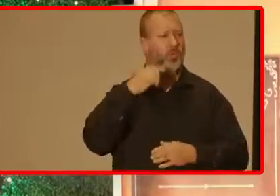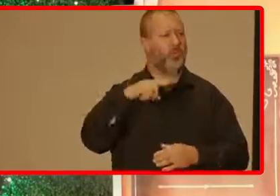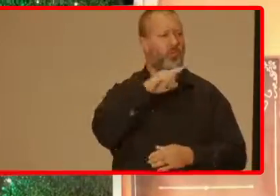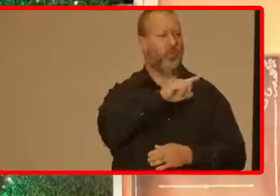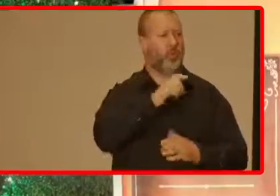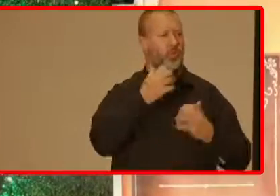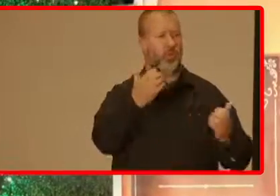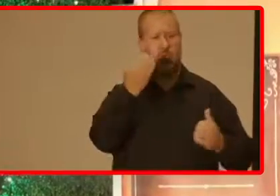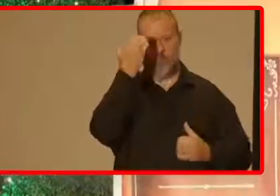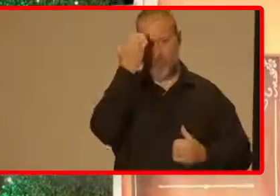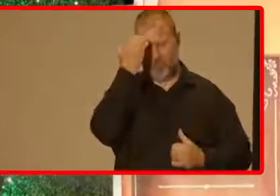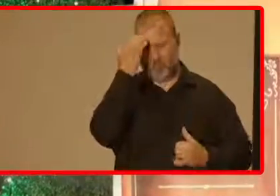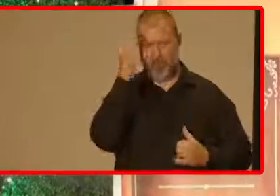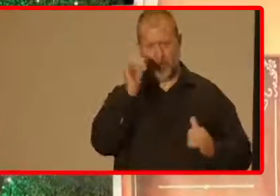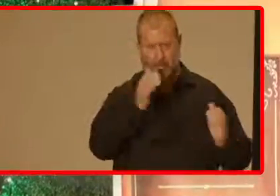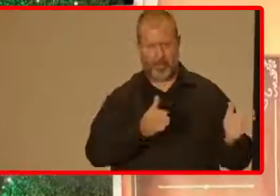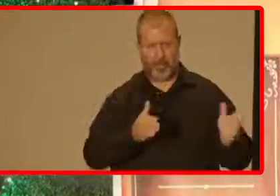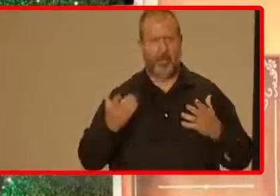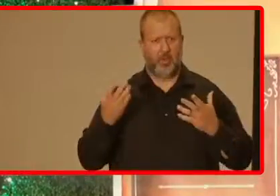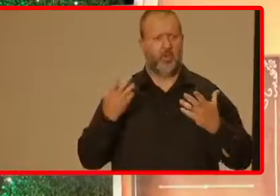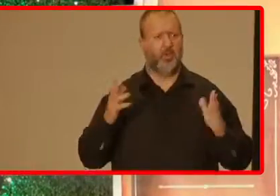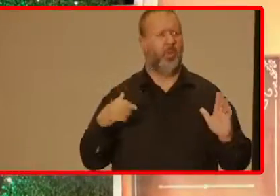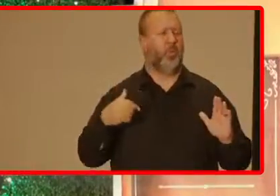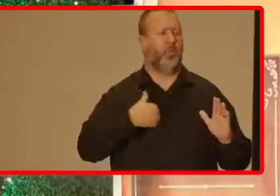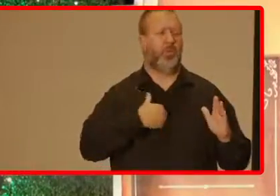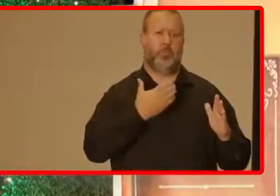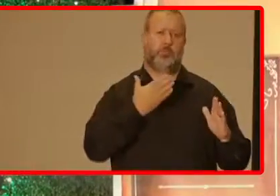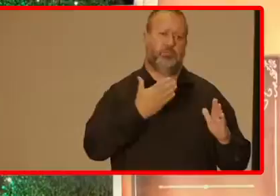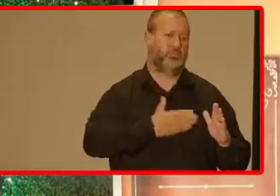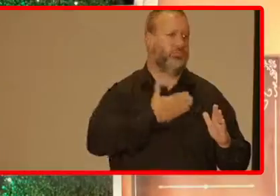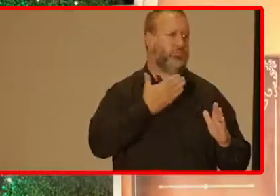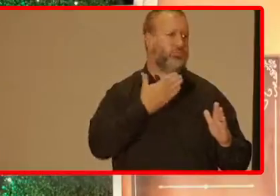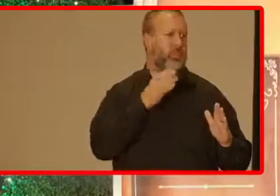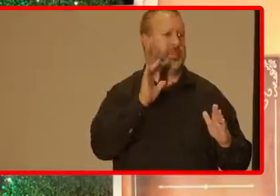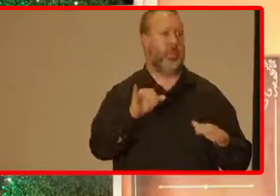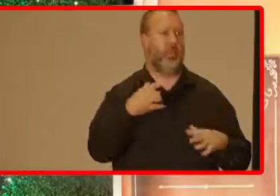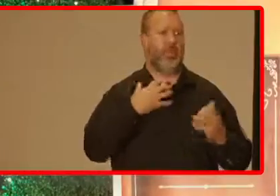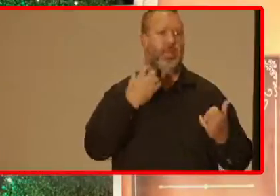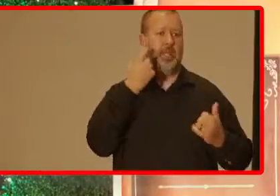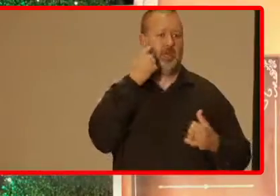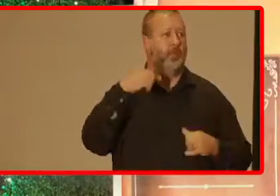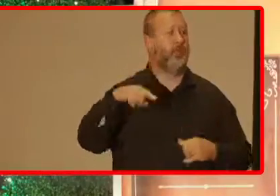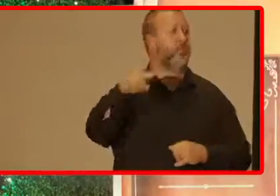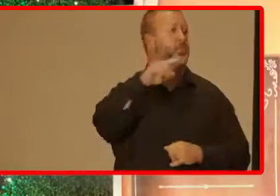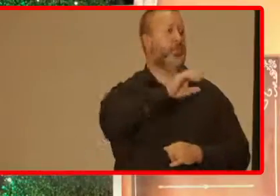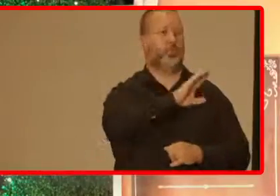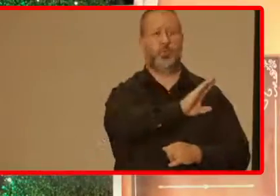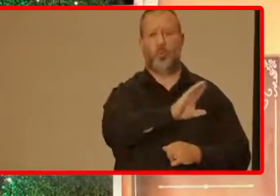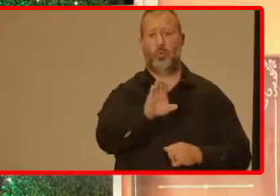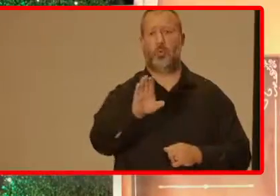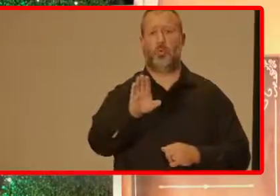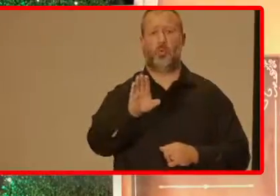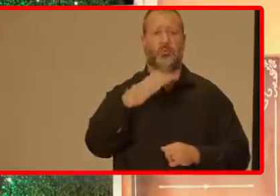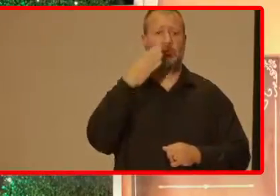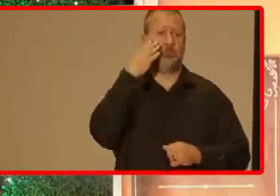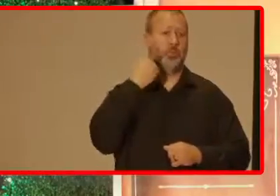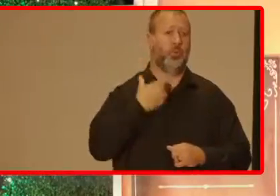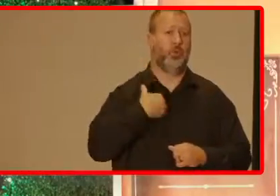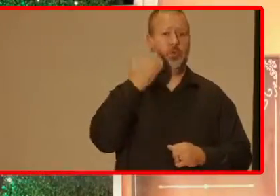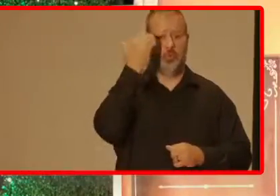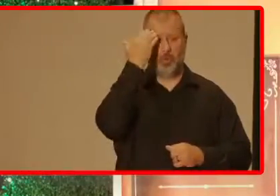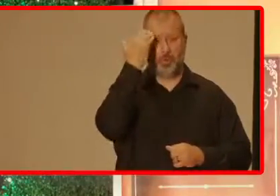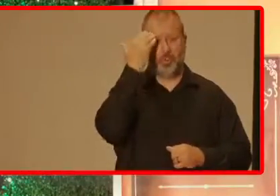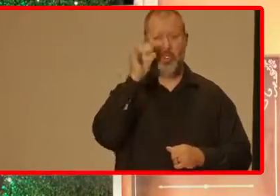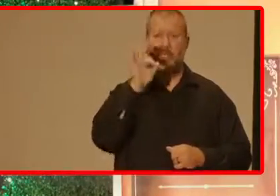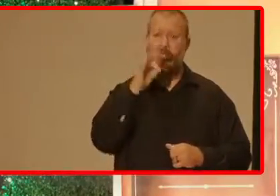audience are familiar with the plan. We're very pleased, but we want to hear from you. We want to hear